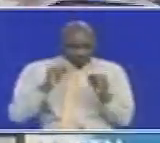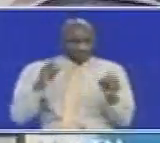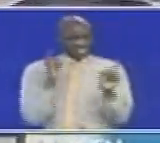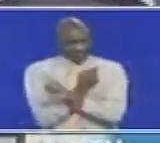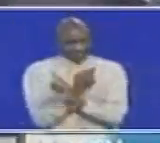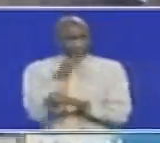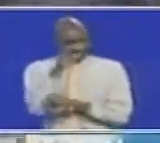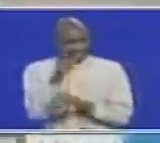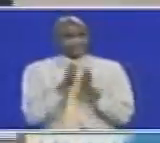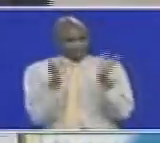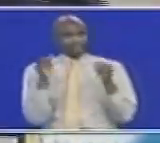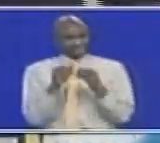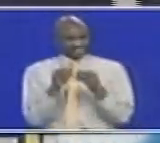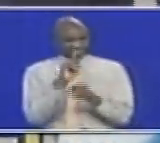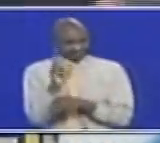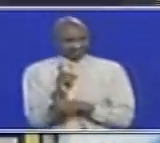different for the public meeting?